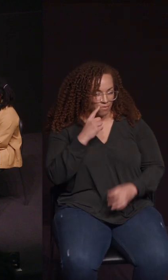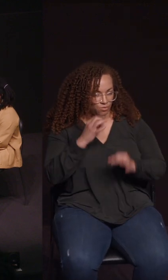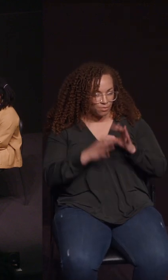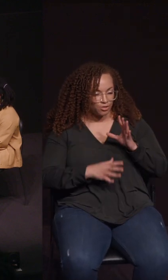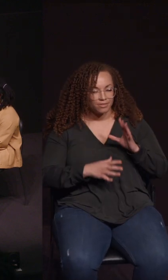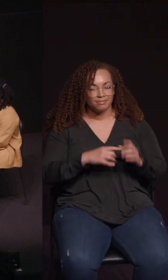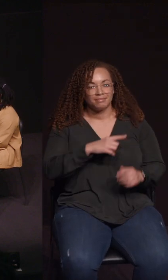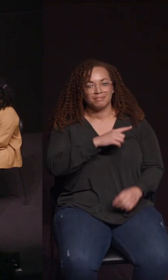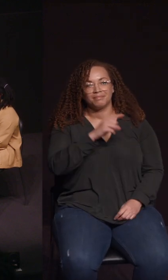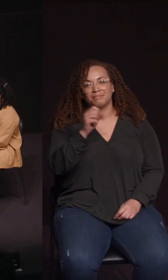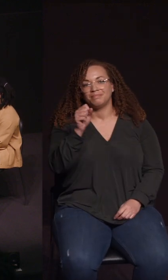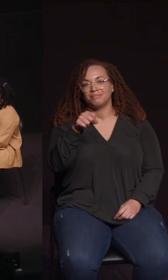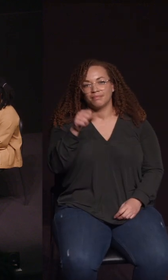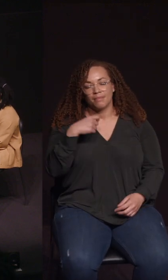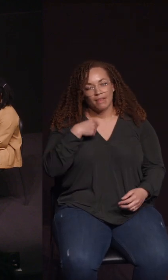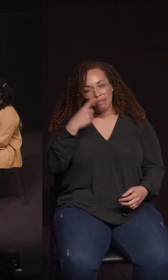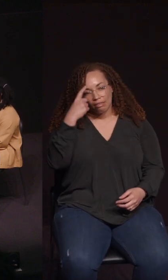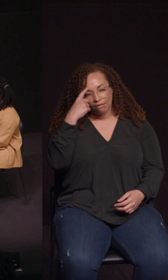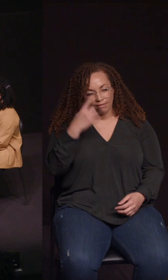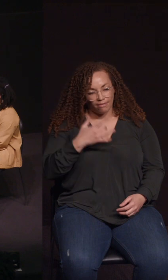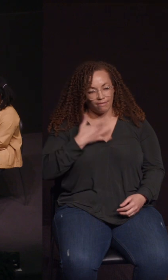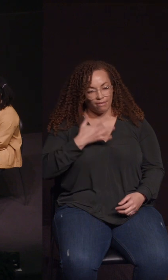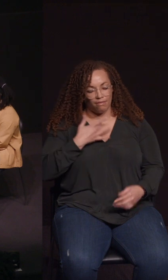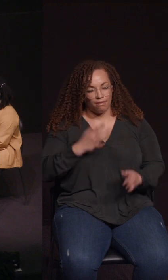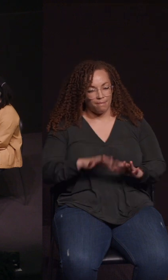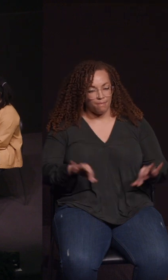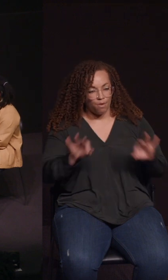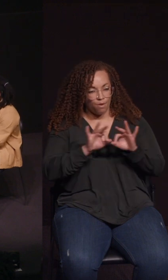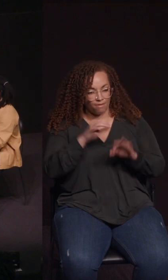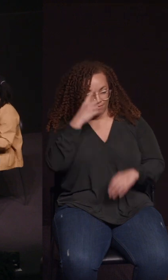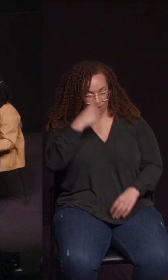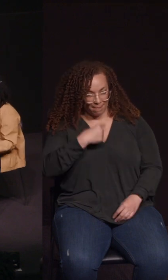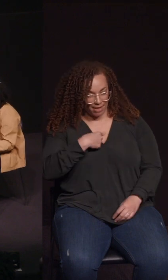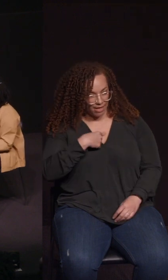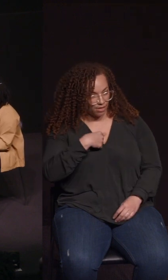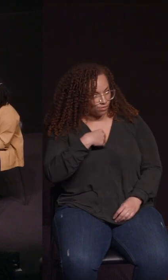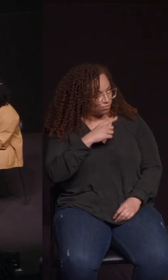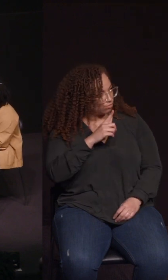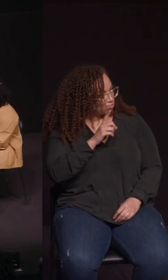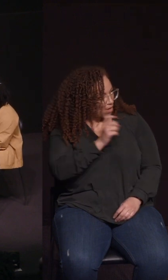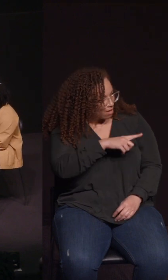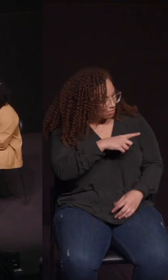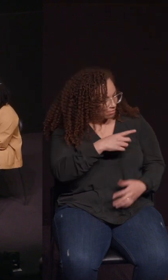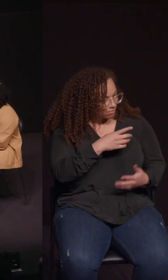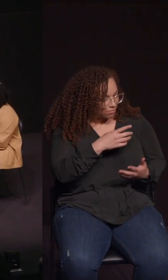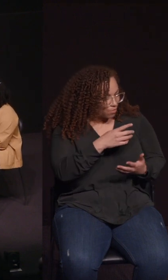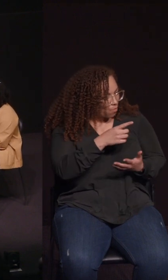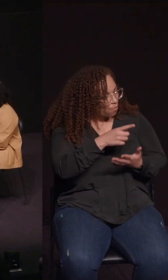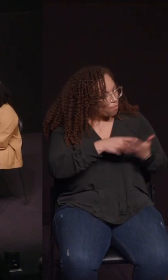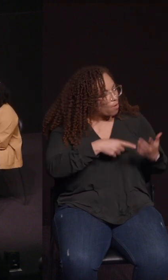Yeah. I think it feels important for me to ask y'all what y'all wish people knew, right?